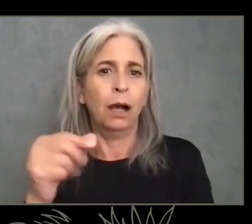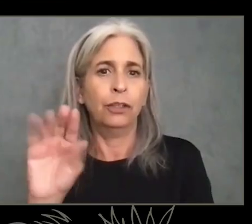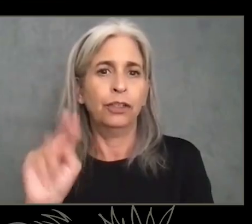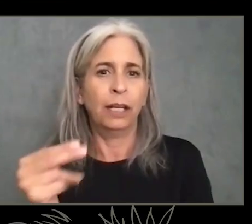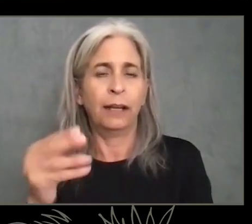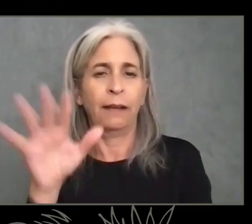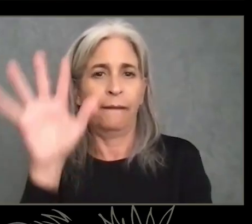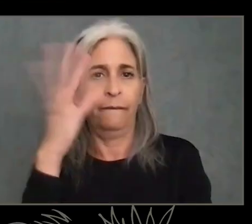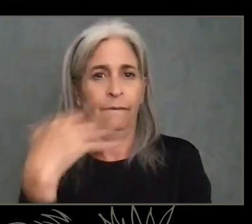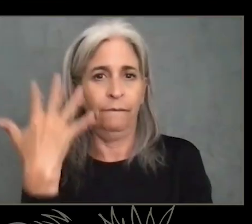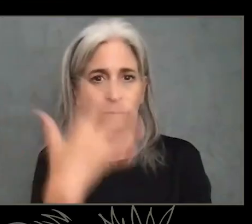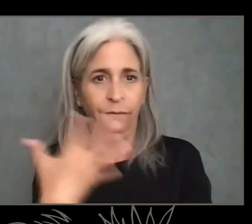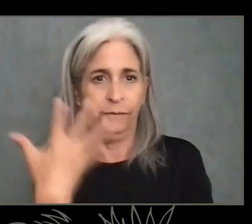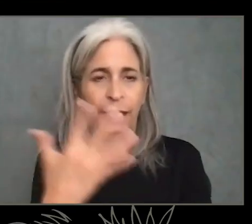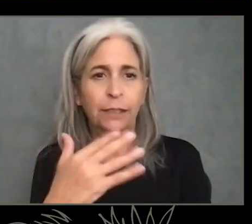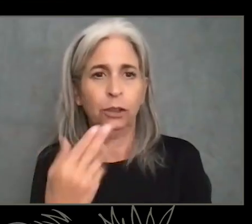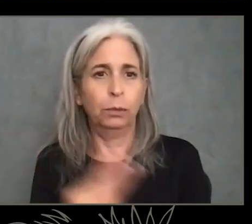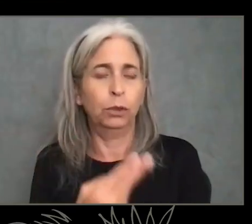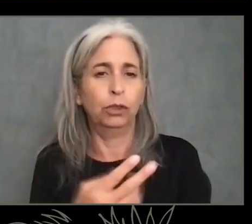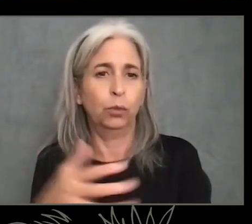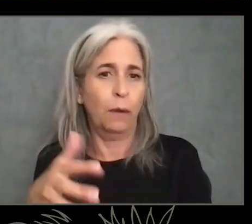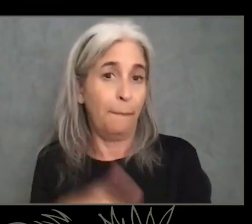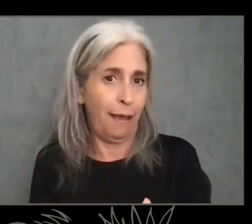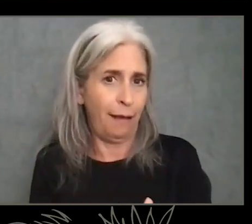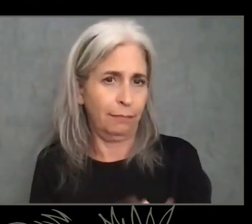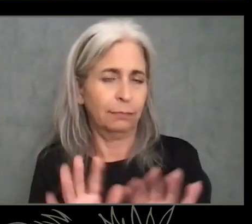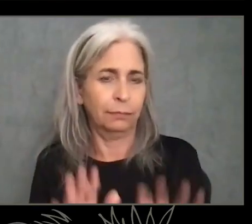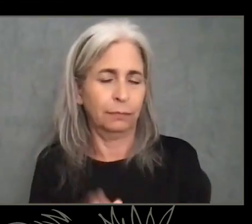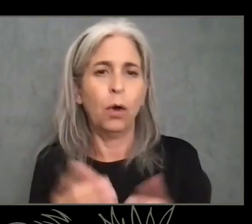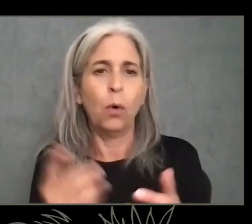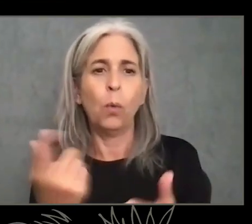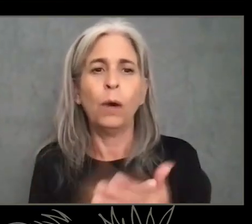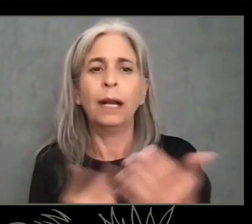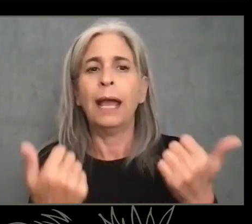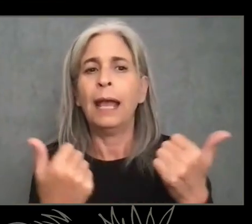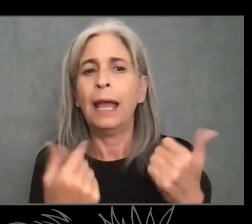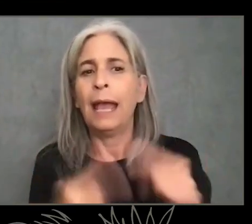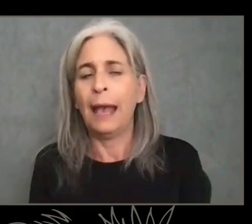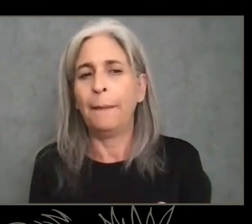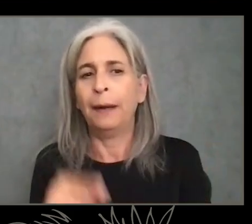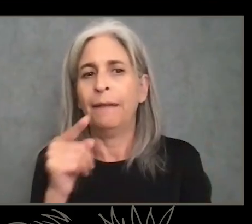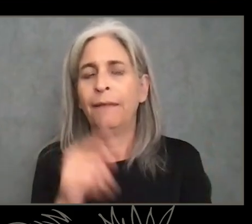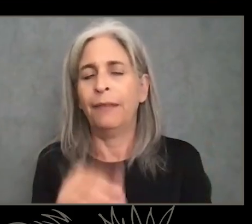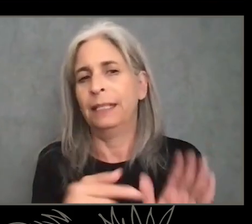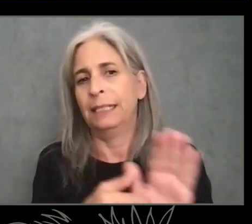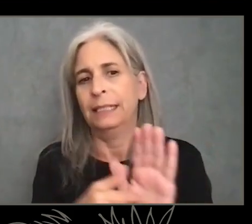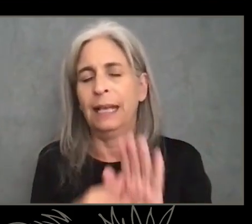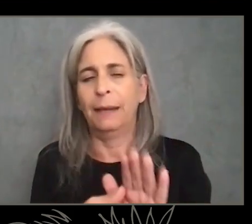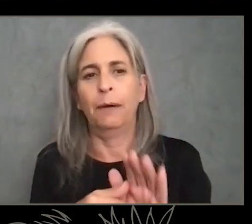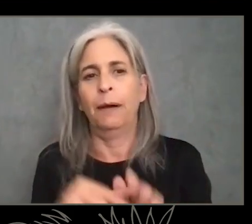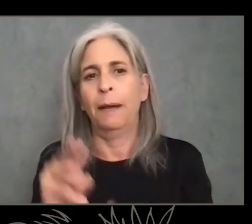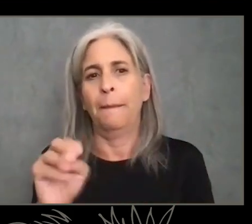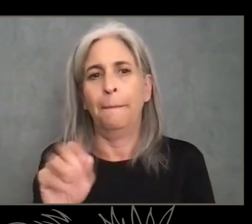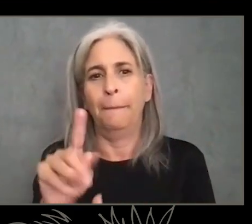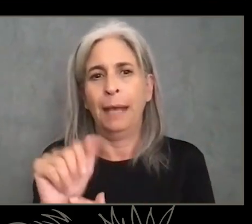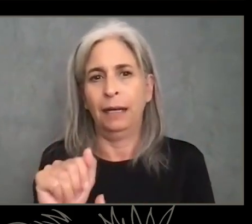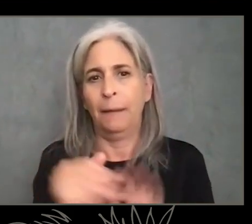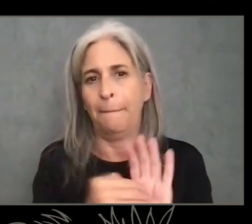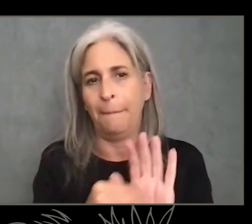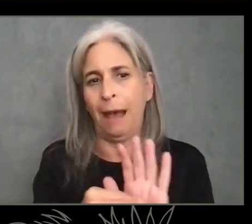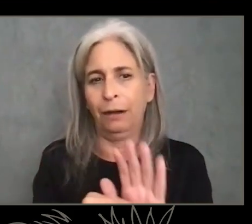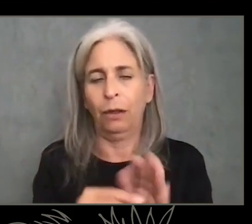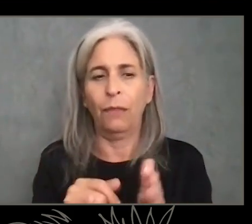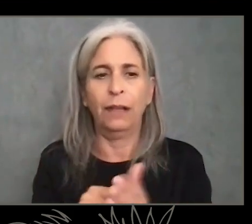feature extraction, which is the one that I'll be using to embed. So what I'm doing is I have this instance of this embedding model that I'm using